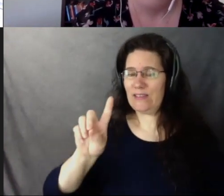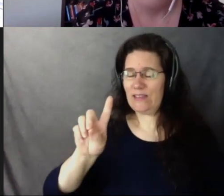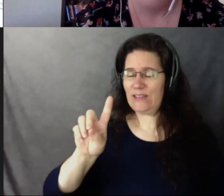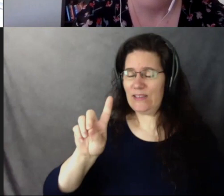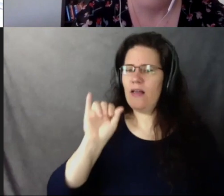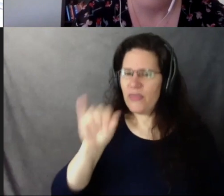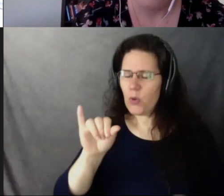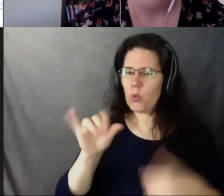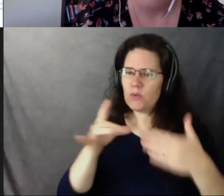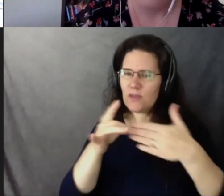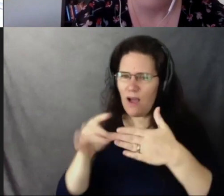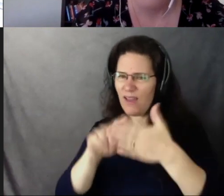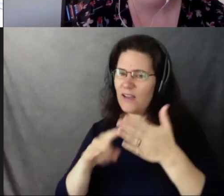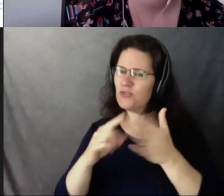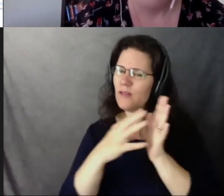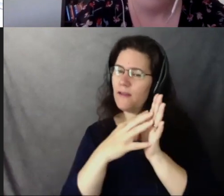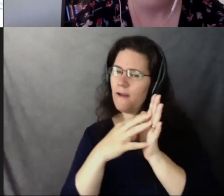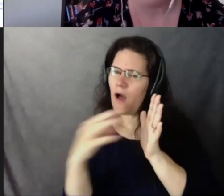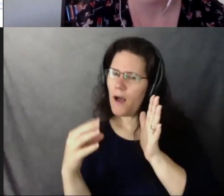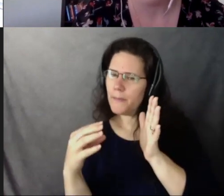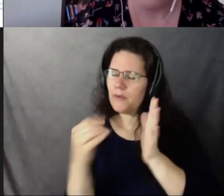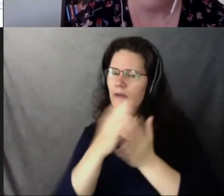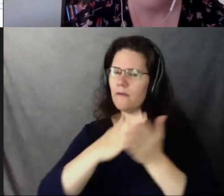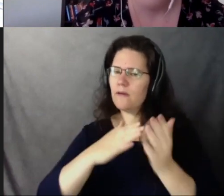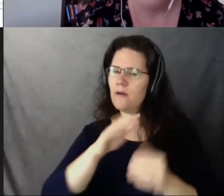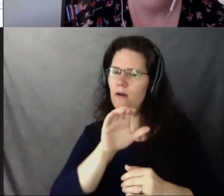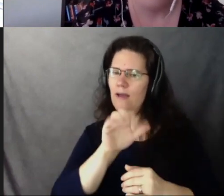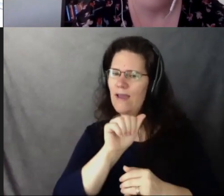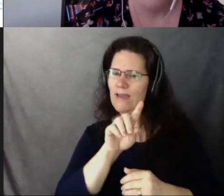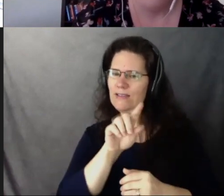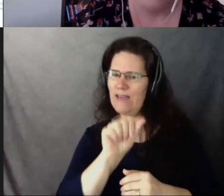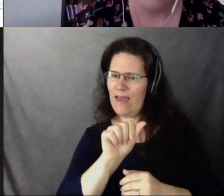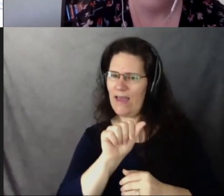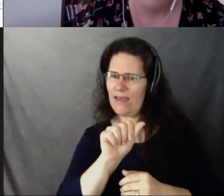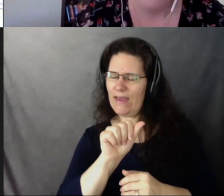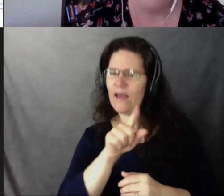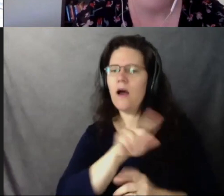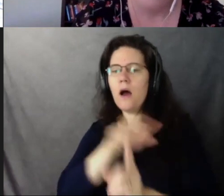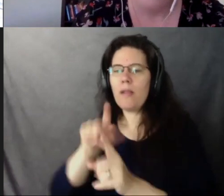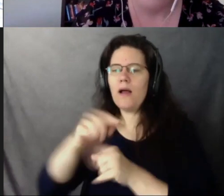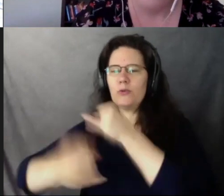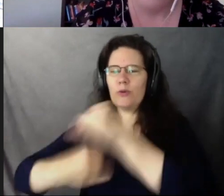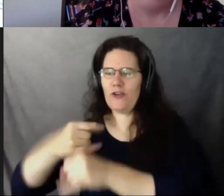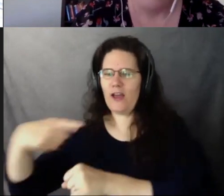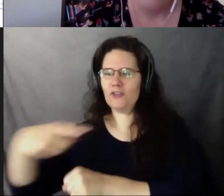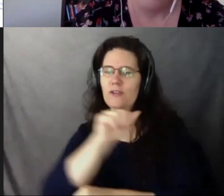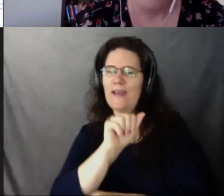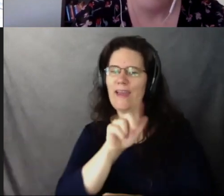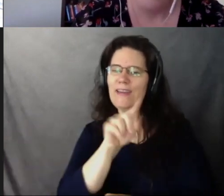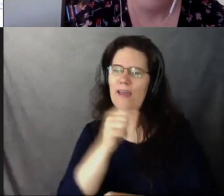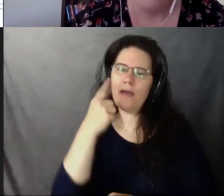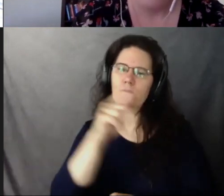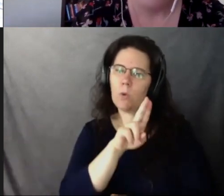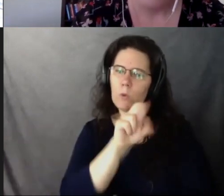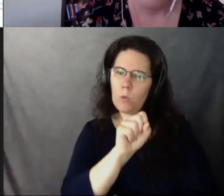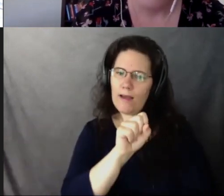principles from the ADA. So if you're looking at international law and what it is in each country, then